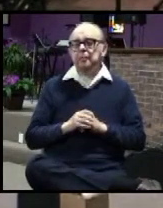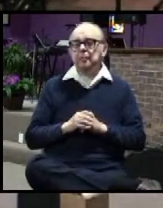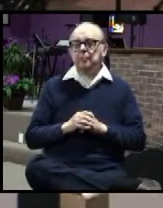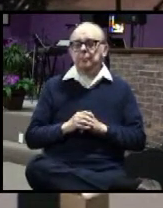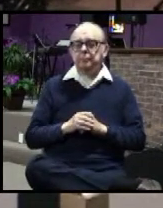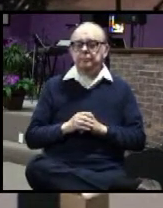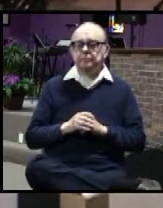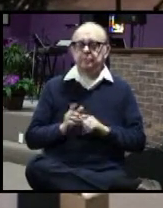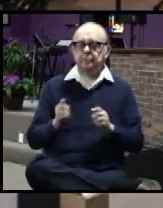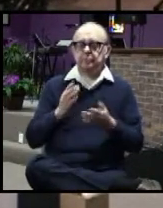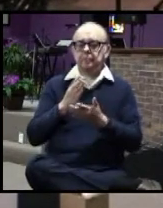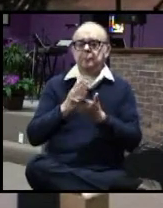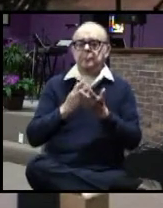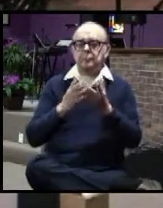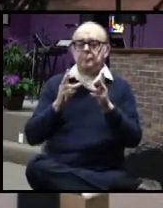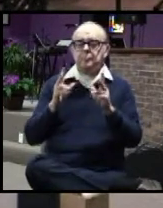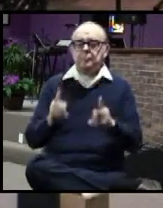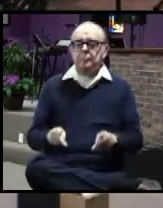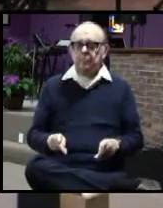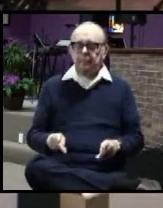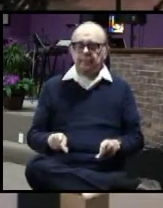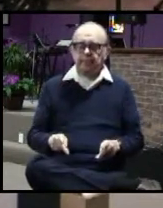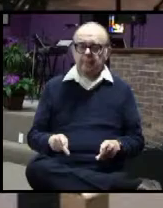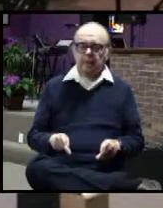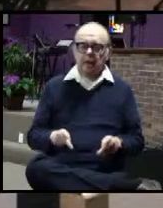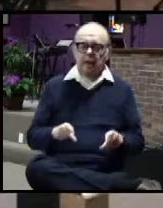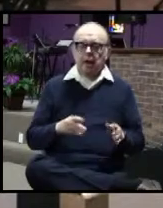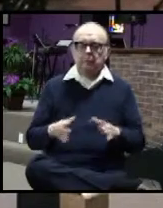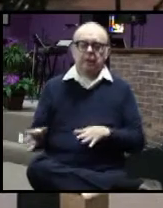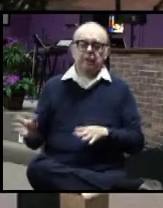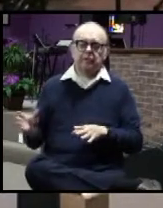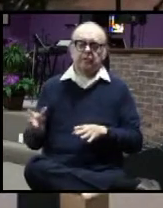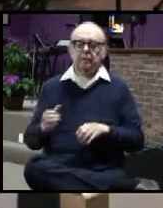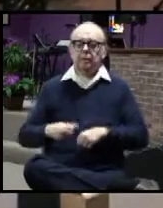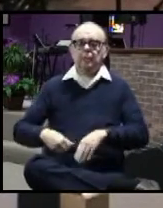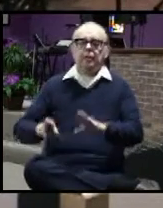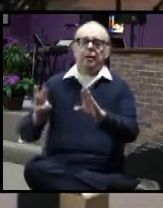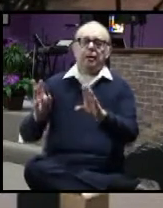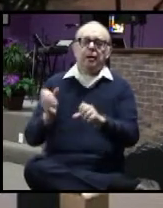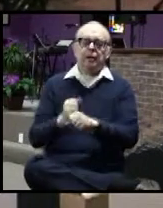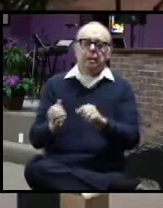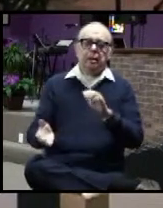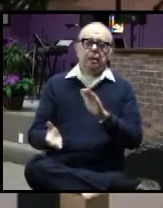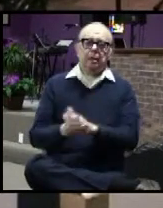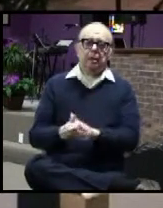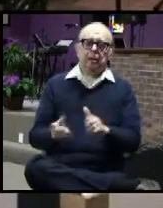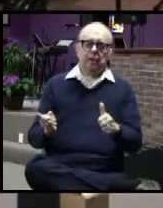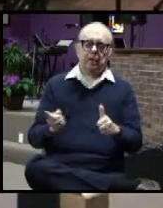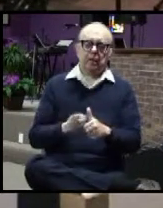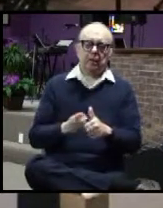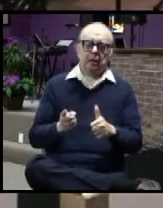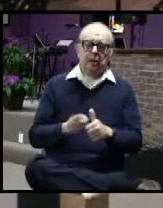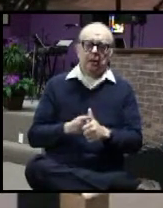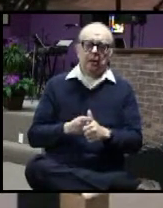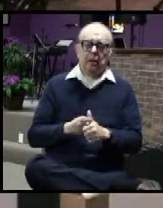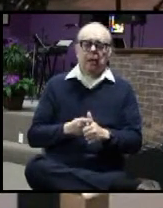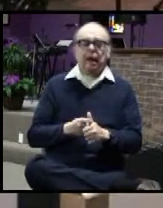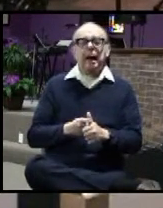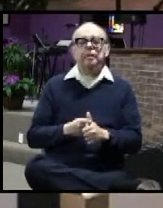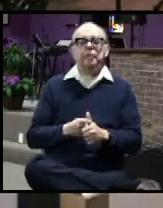when someone had plans to get a wedding or they were going to get married, but they first had to consult the football